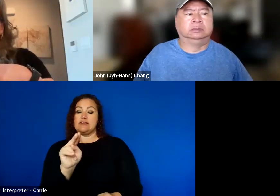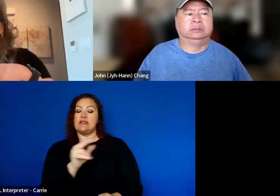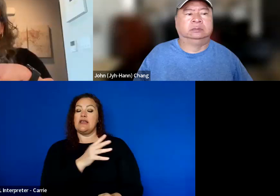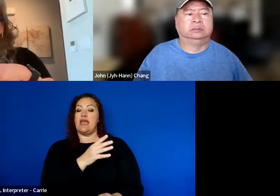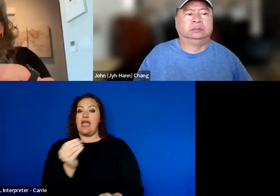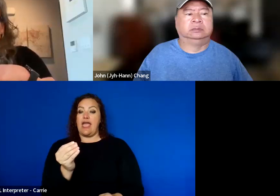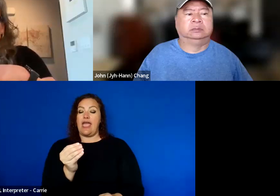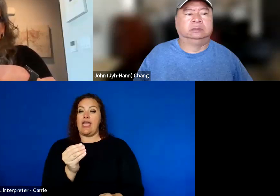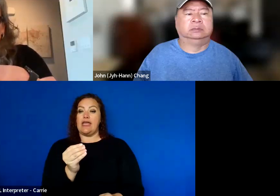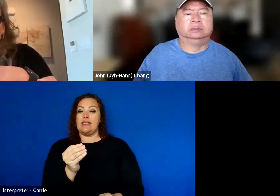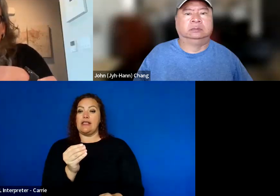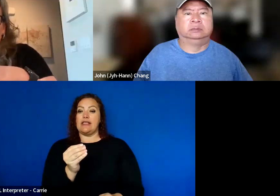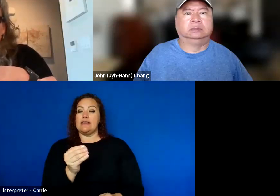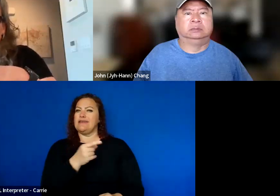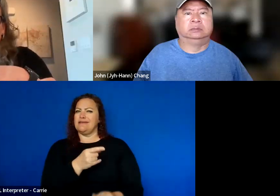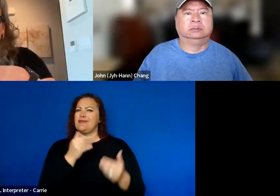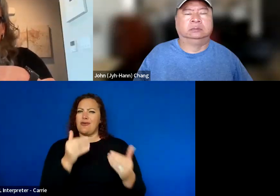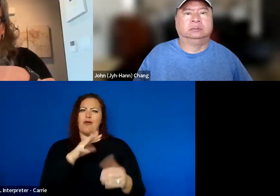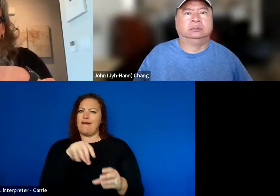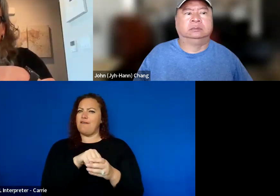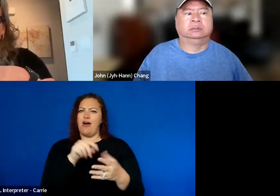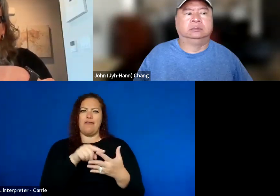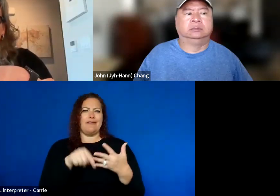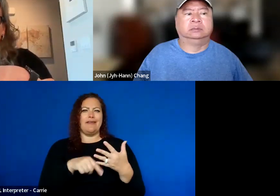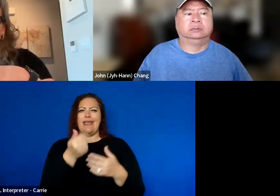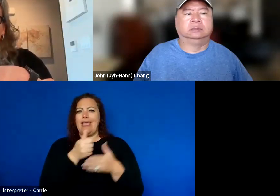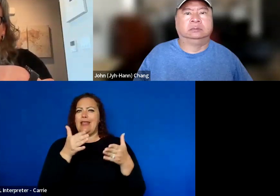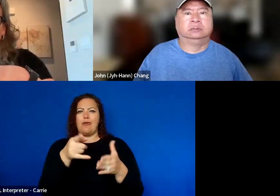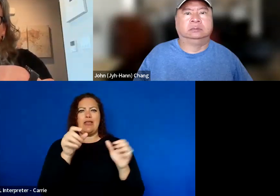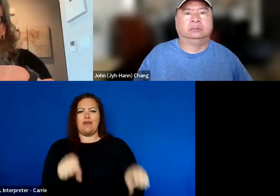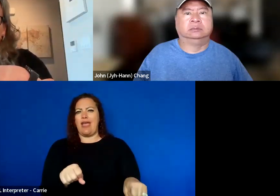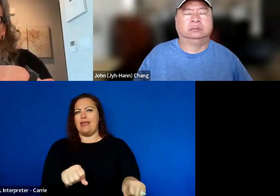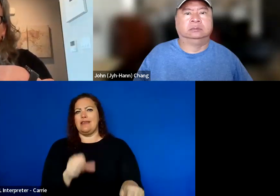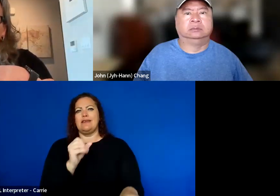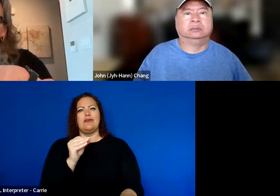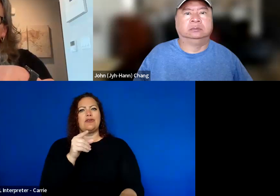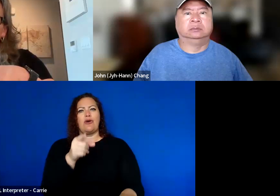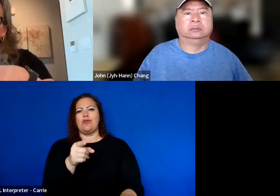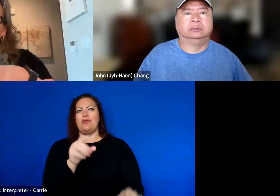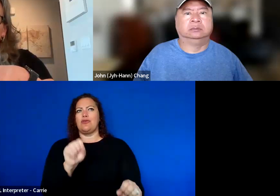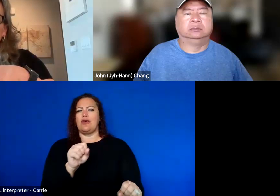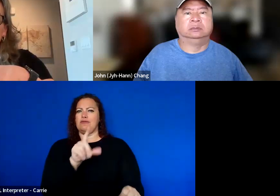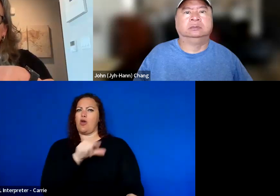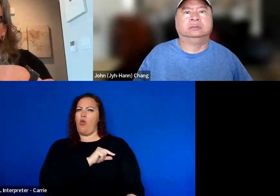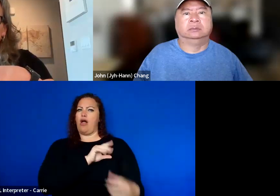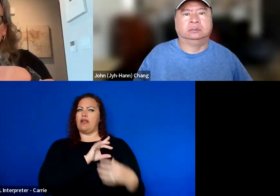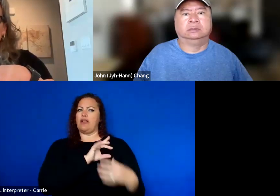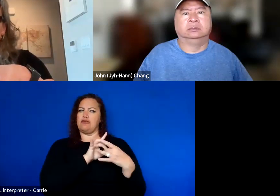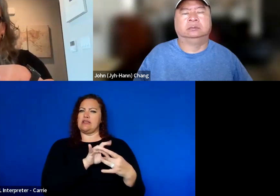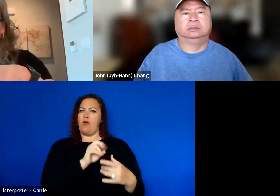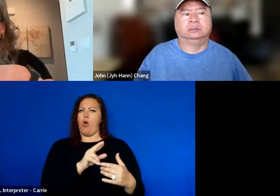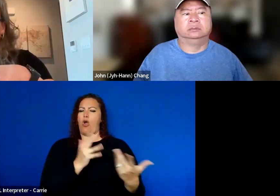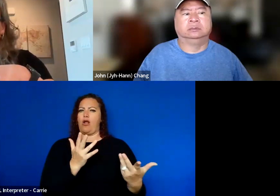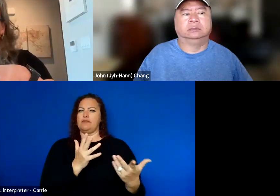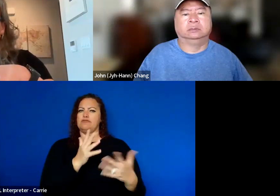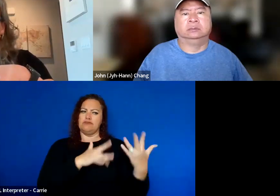and to get involved in any capacity that you can so that you make quality relationships, or at least are just